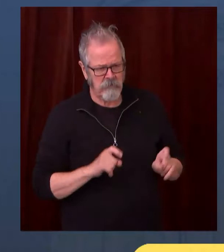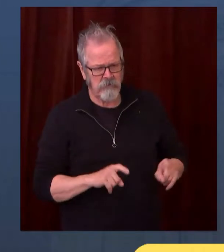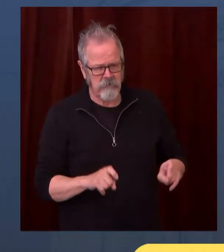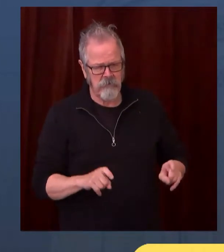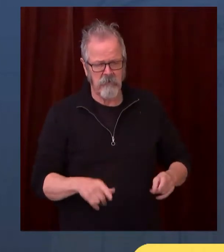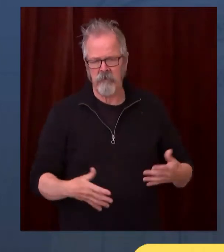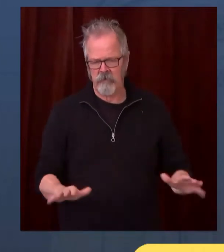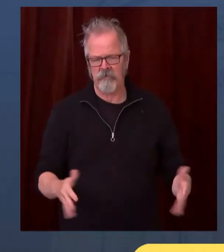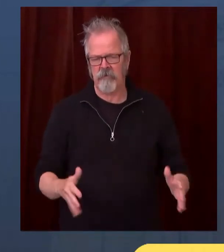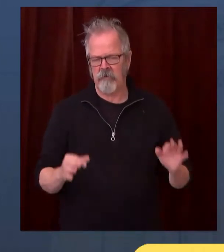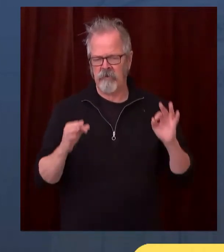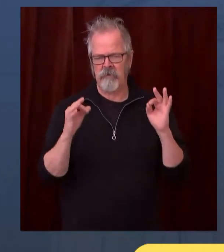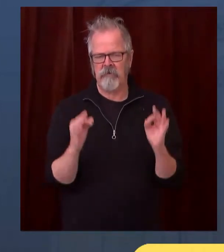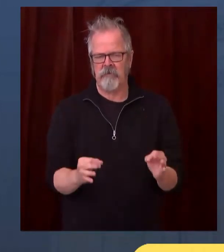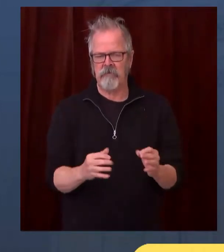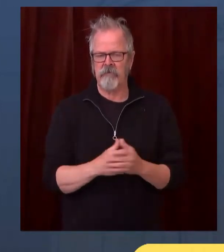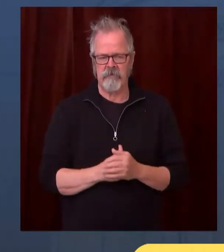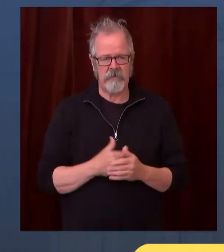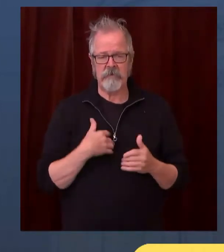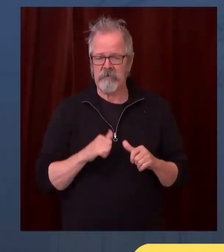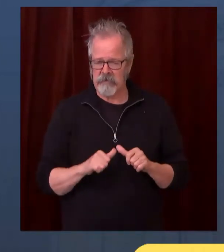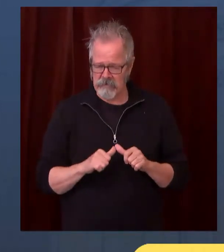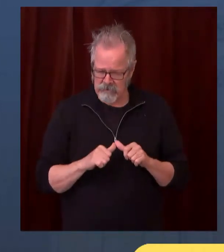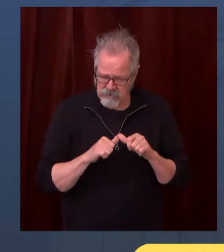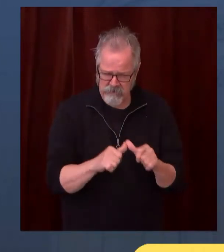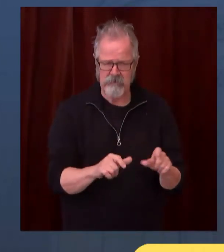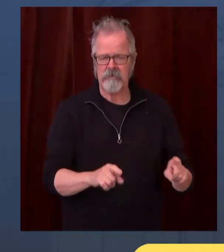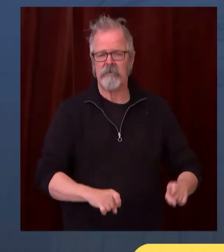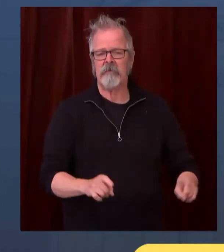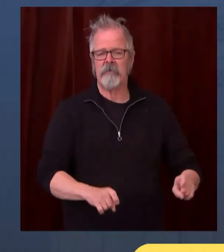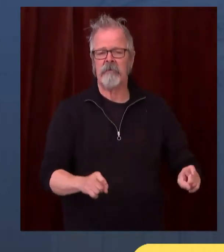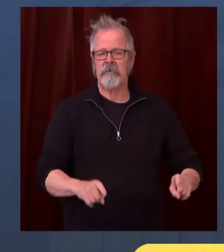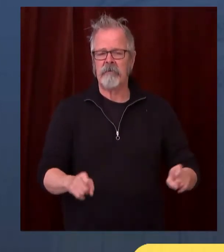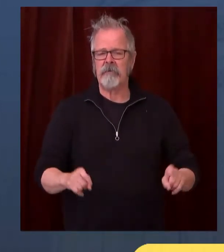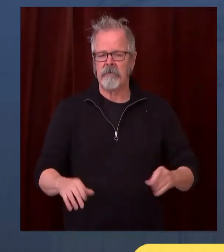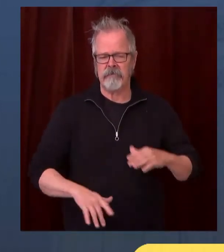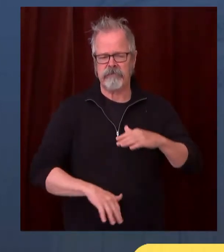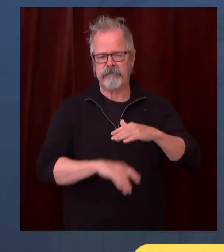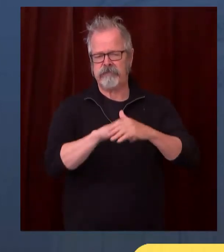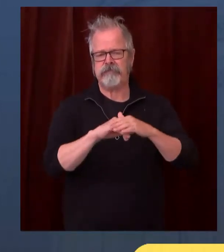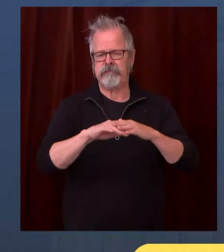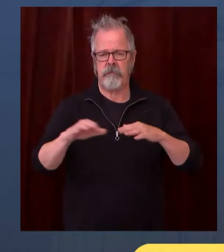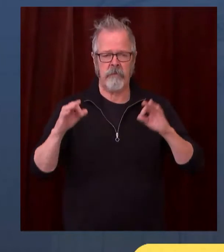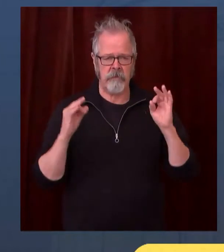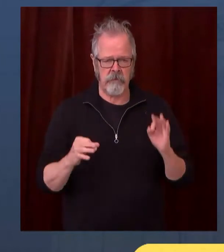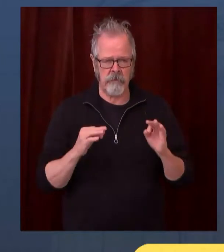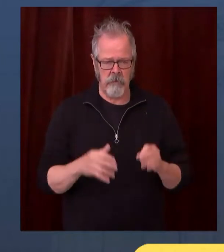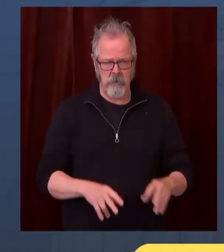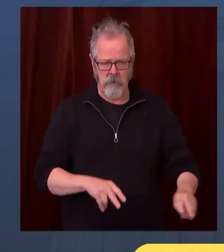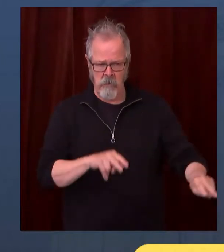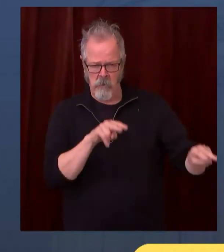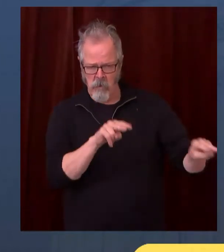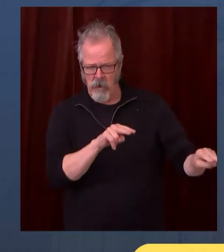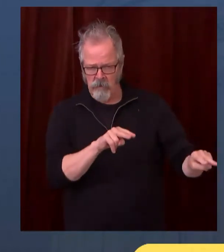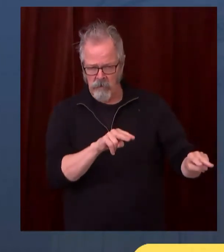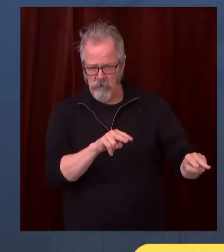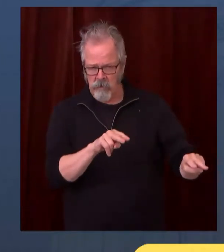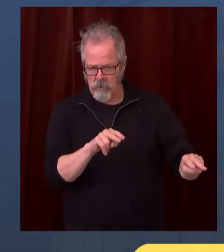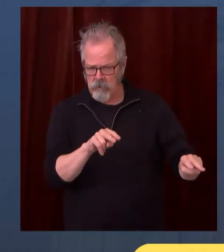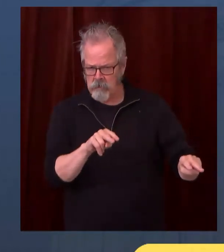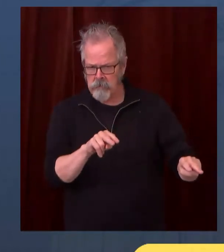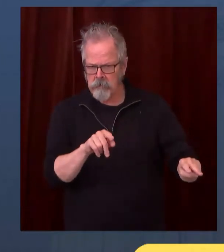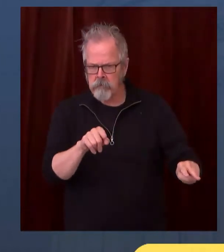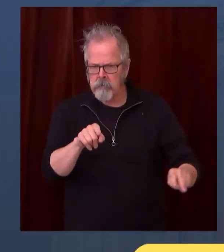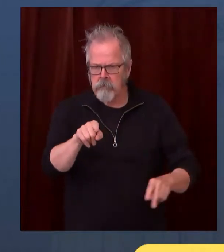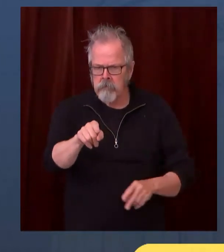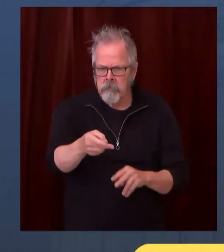closely for outbreaks or any kind of indication that